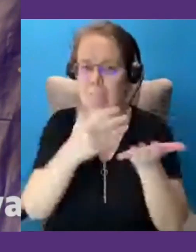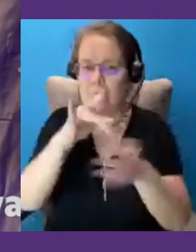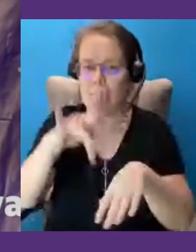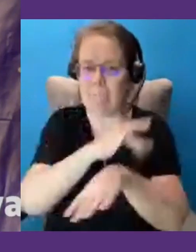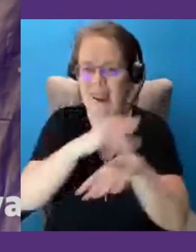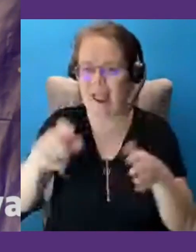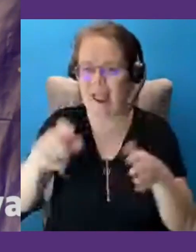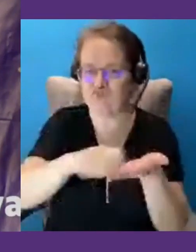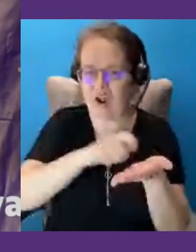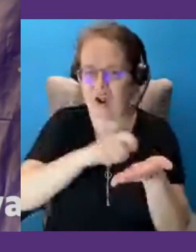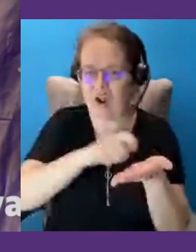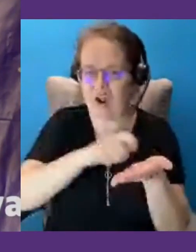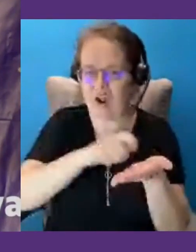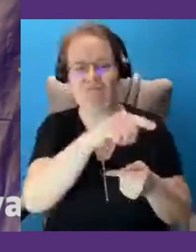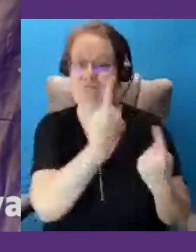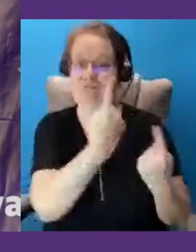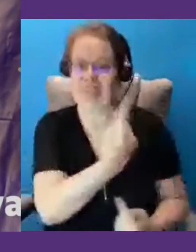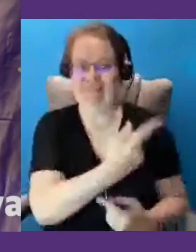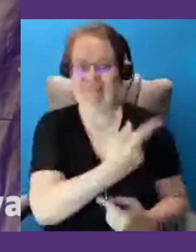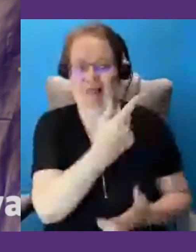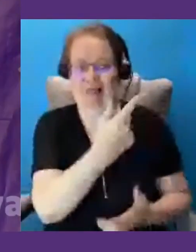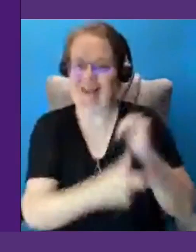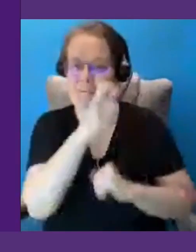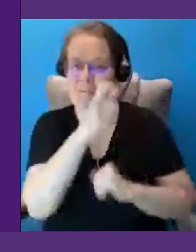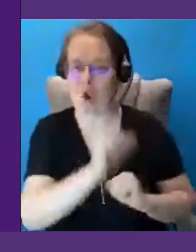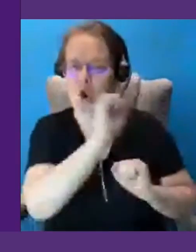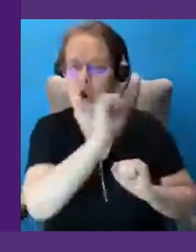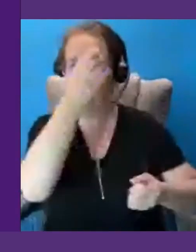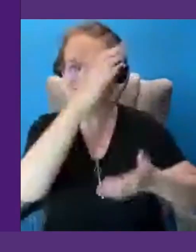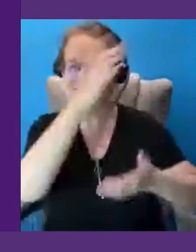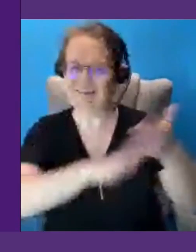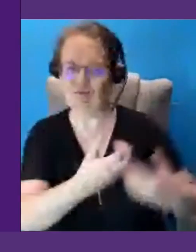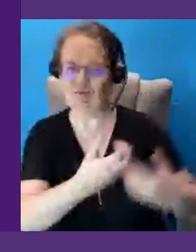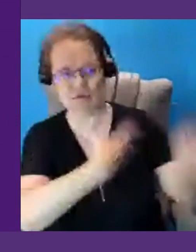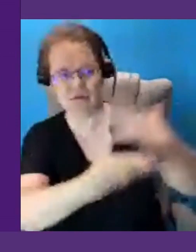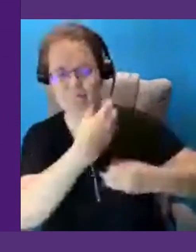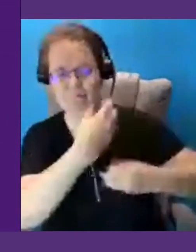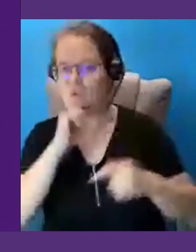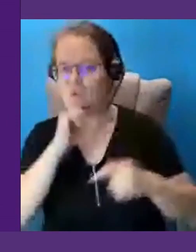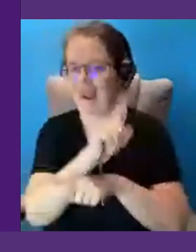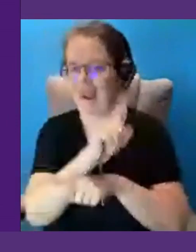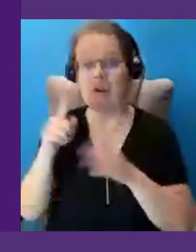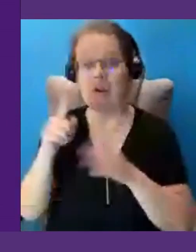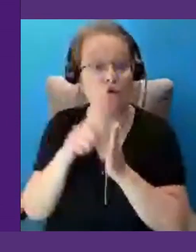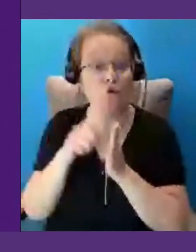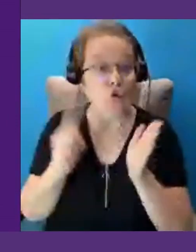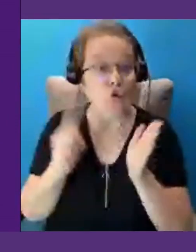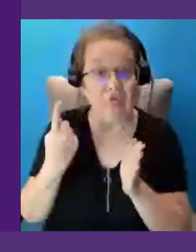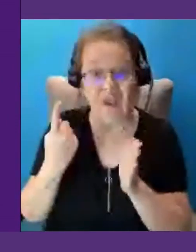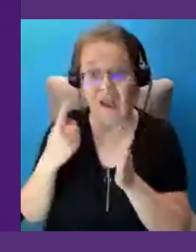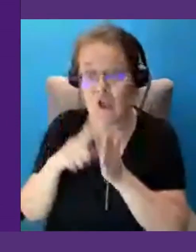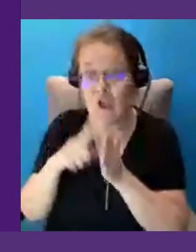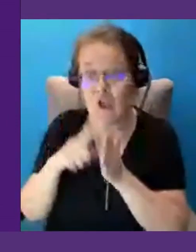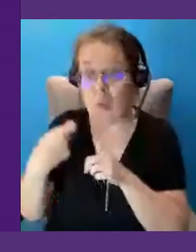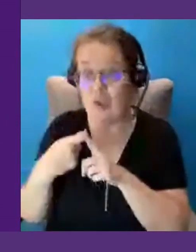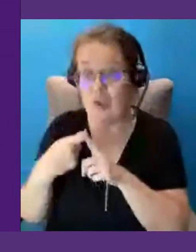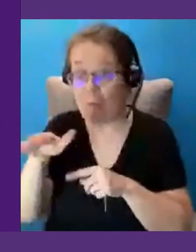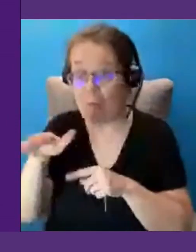experience as a disabled person. So I'm ready to roll. Is Jonathan ready to roll? I'm hoping he's there.